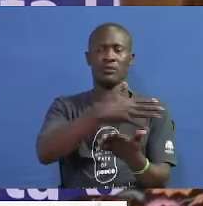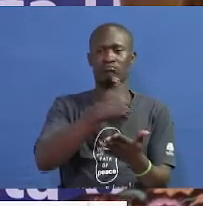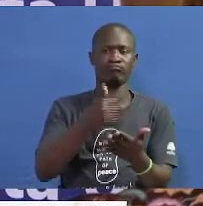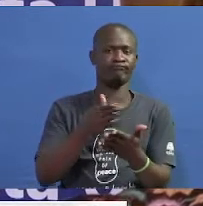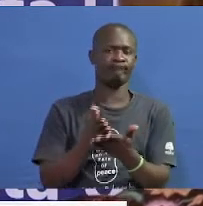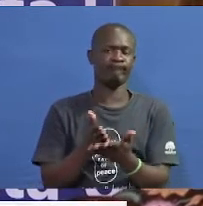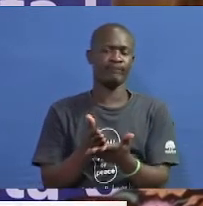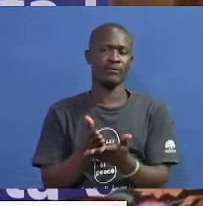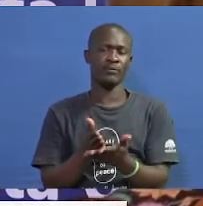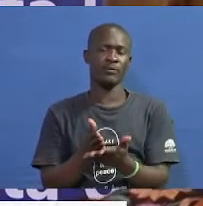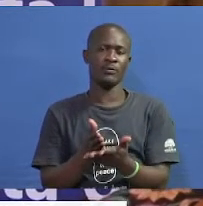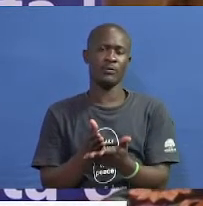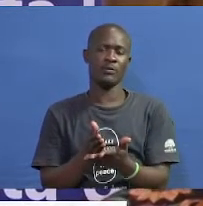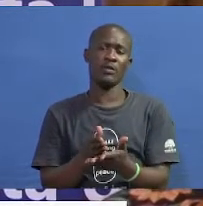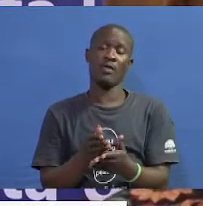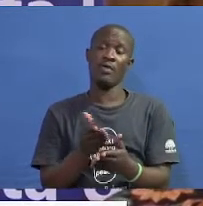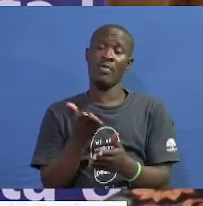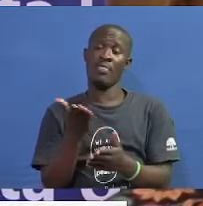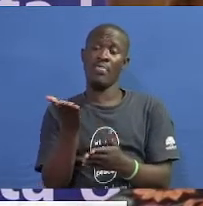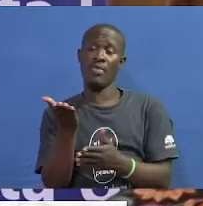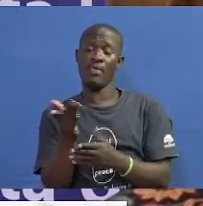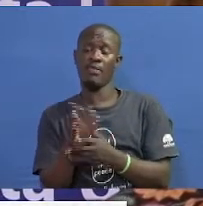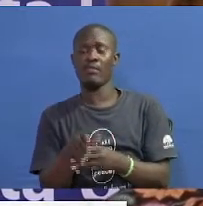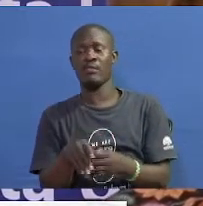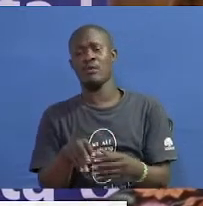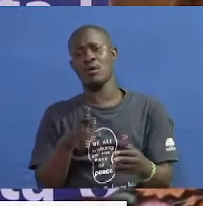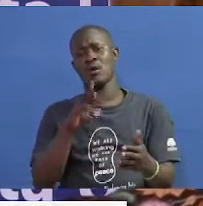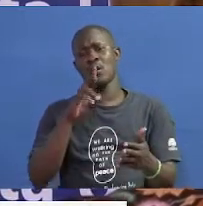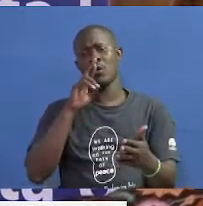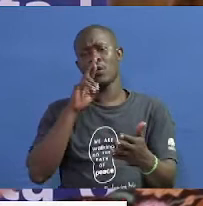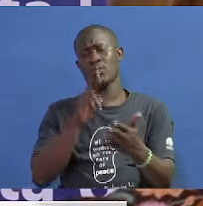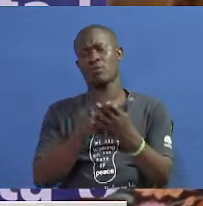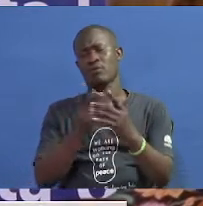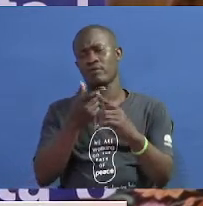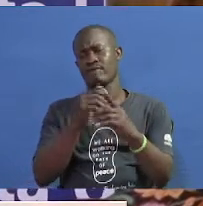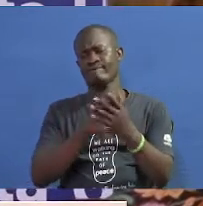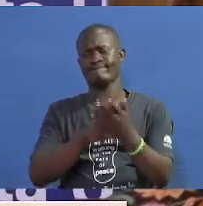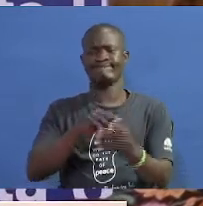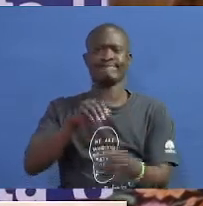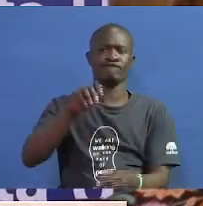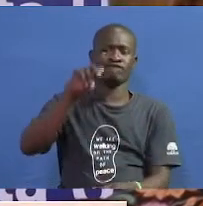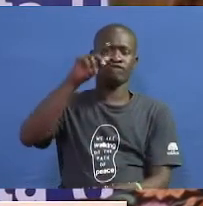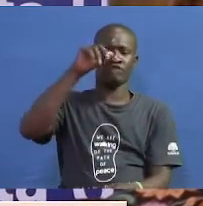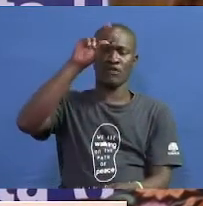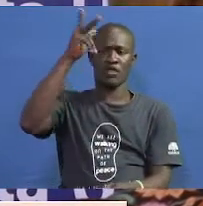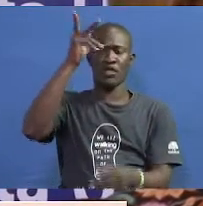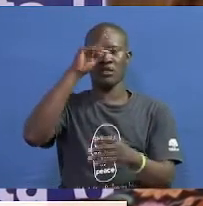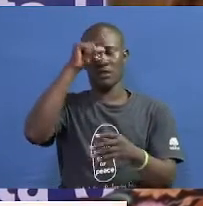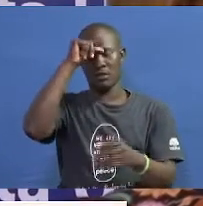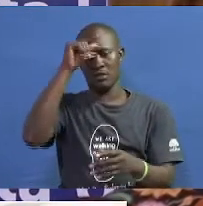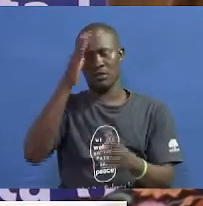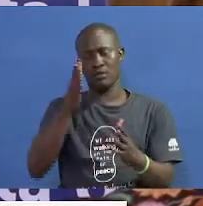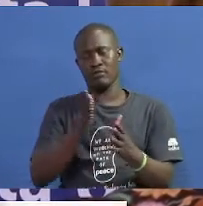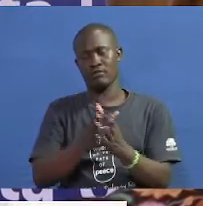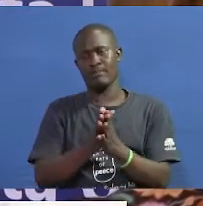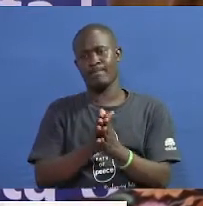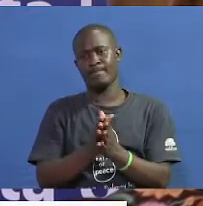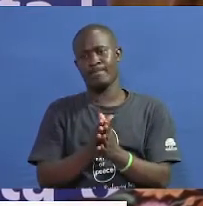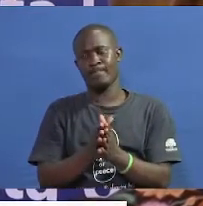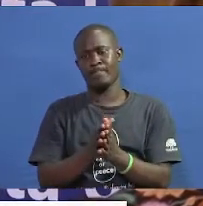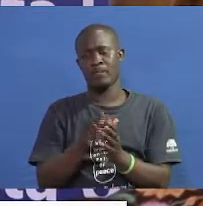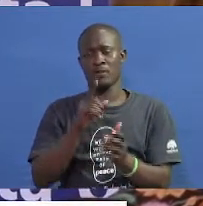And then there's also a recommendation here from the Kenyan government for a second ultrasound sometime in the third